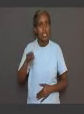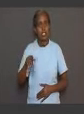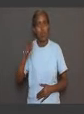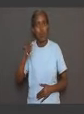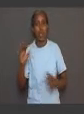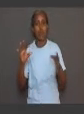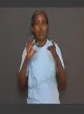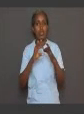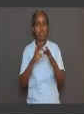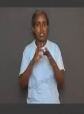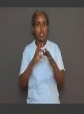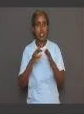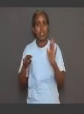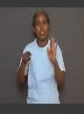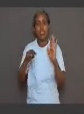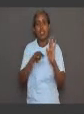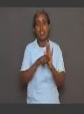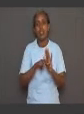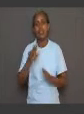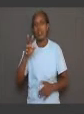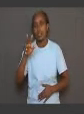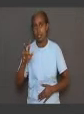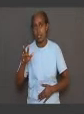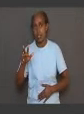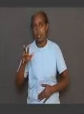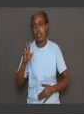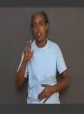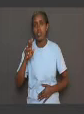xy coordinates -3,